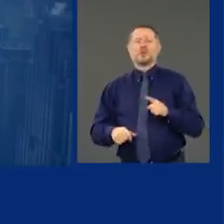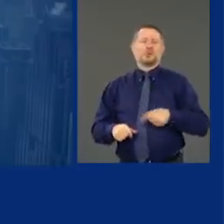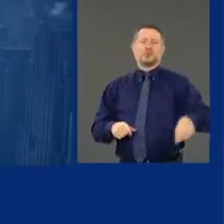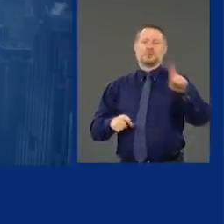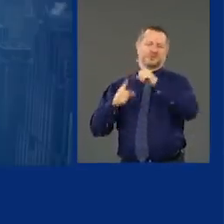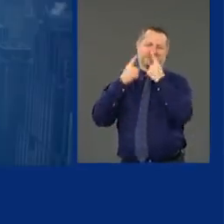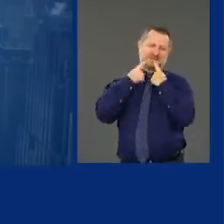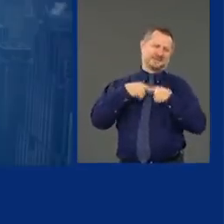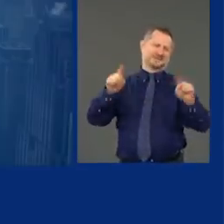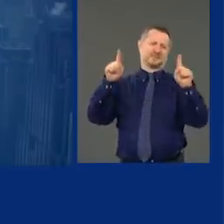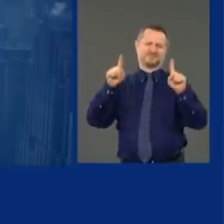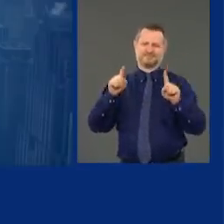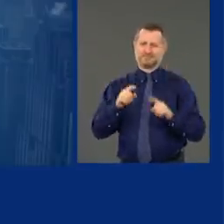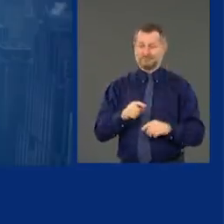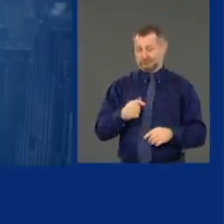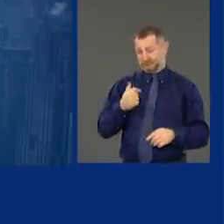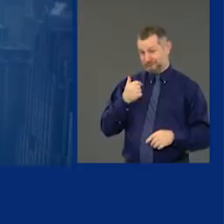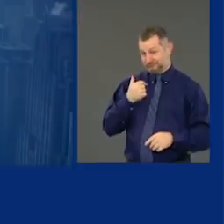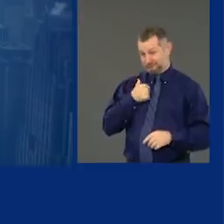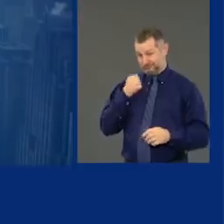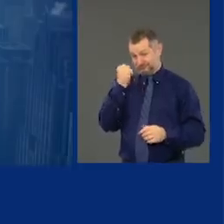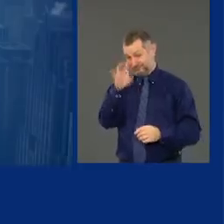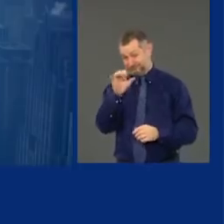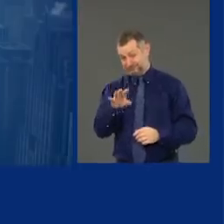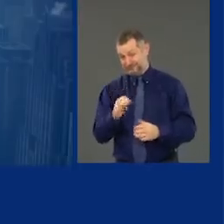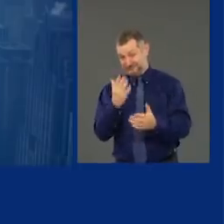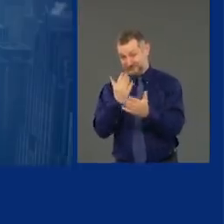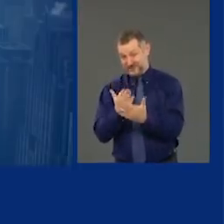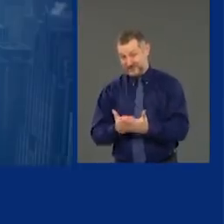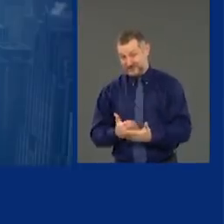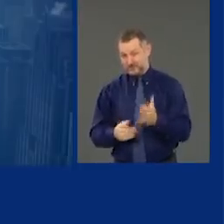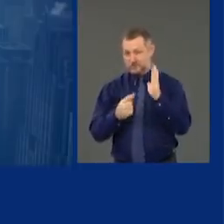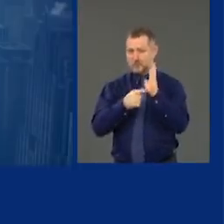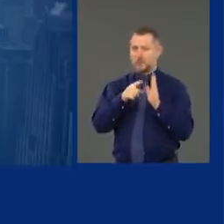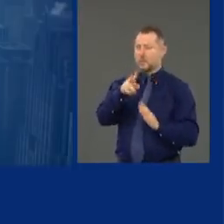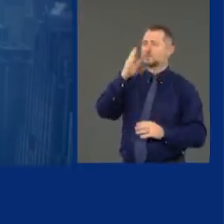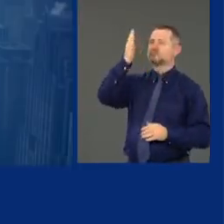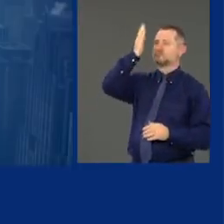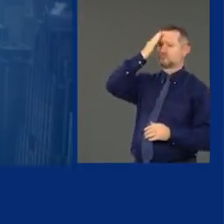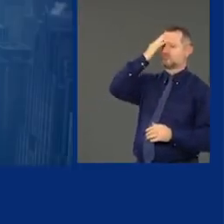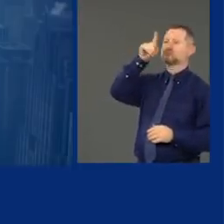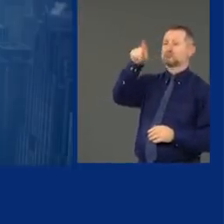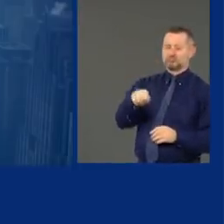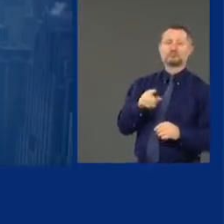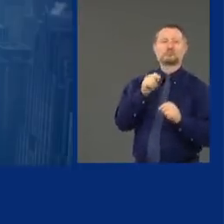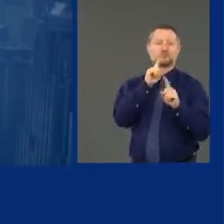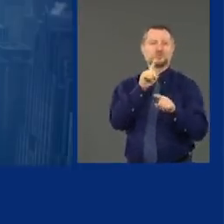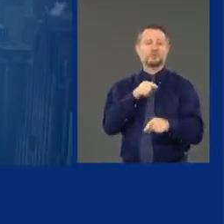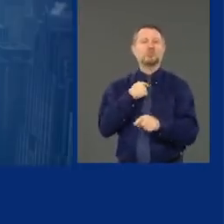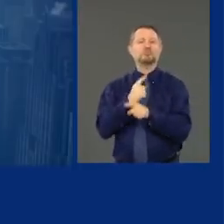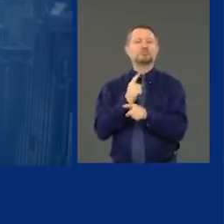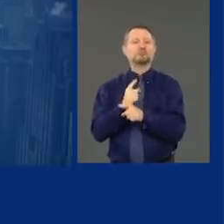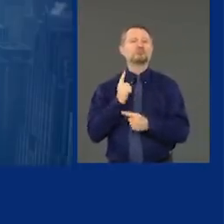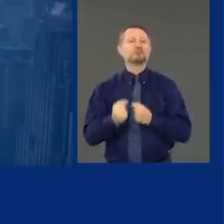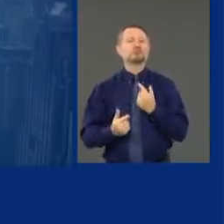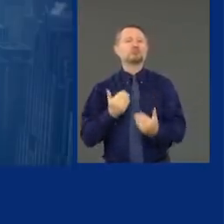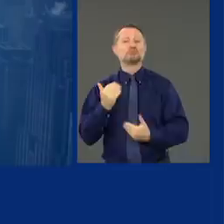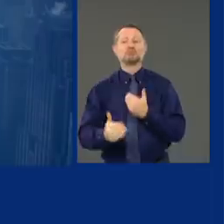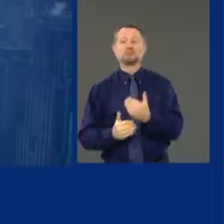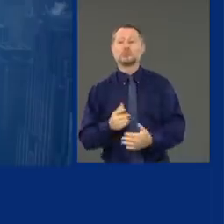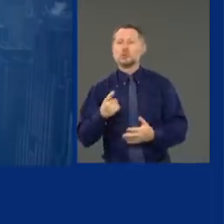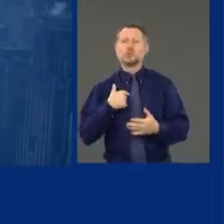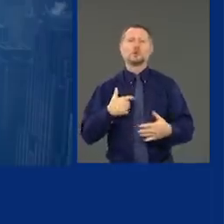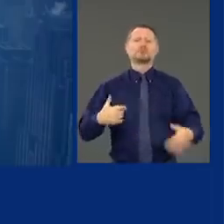heard the information, they reacted, they responded, and they were